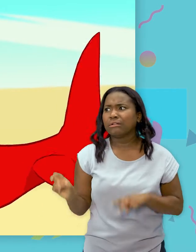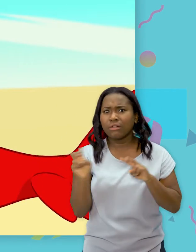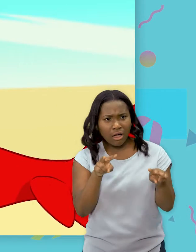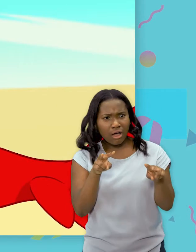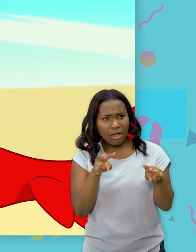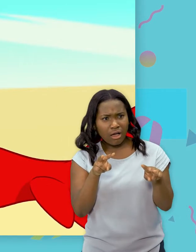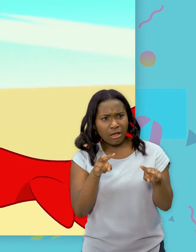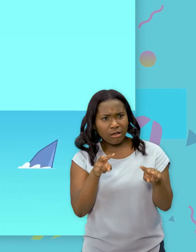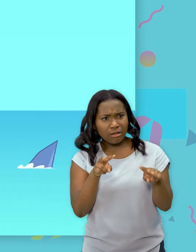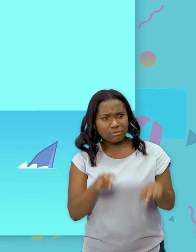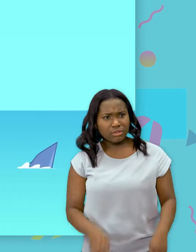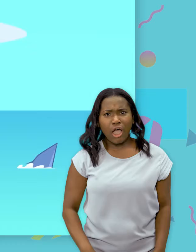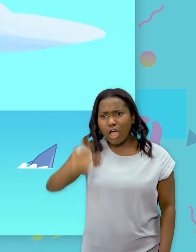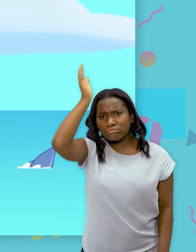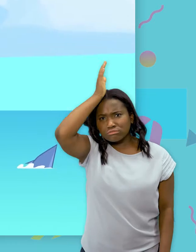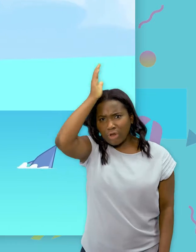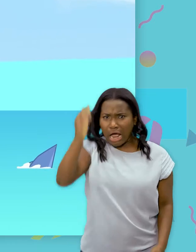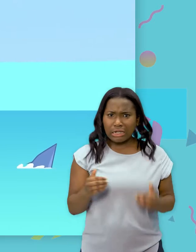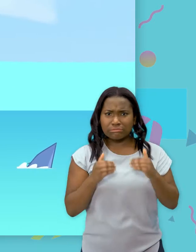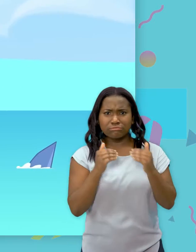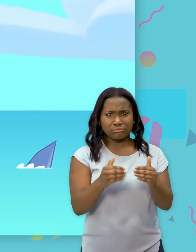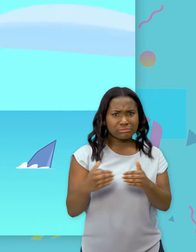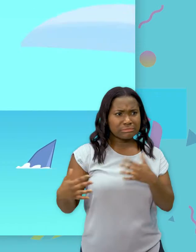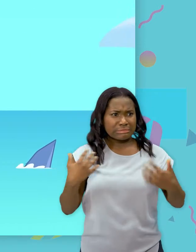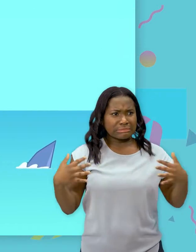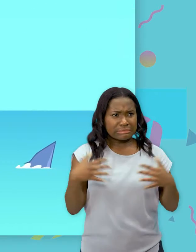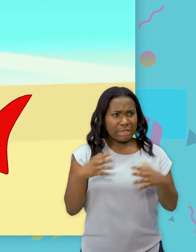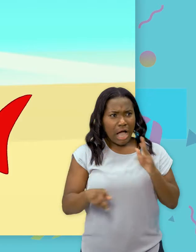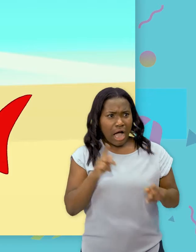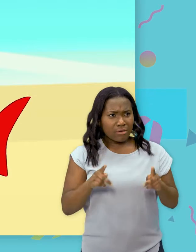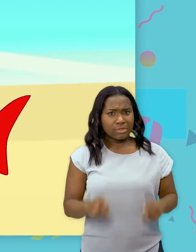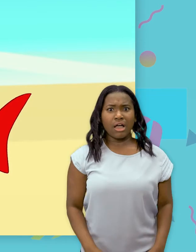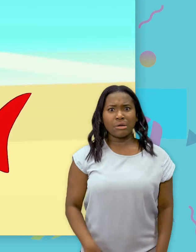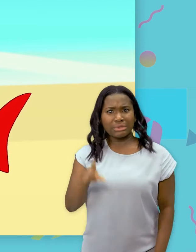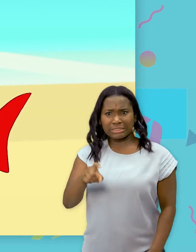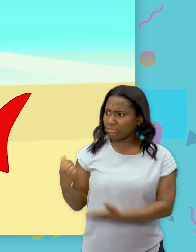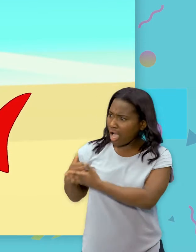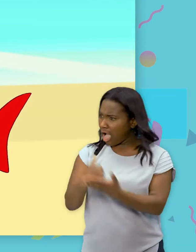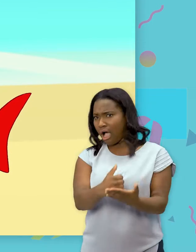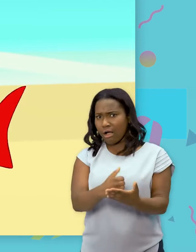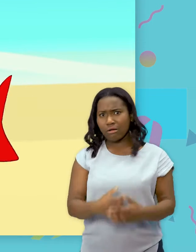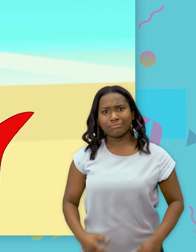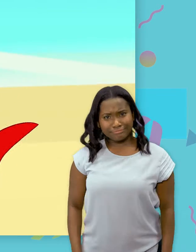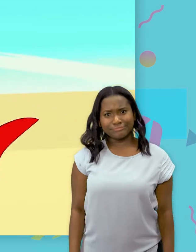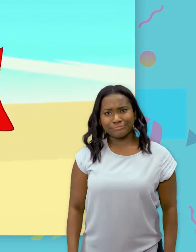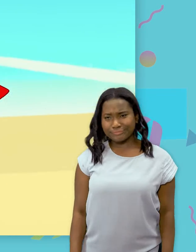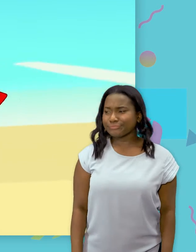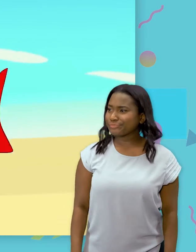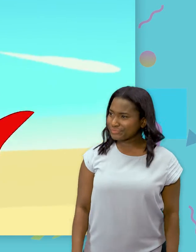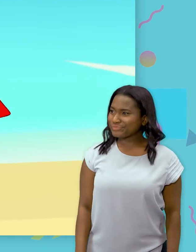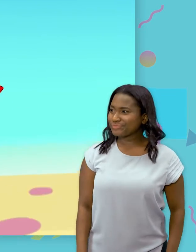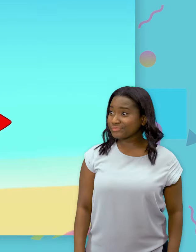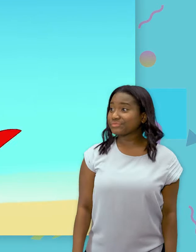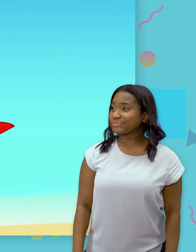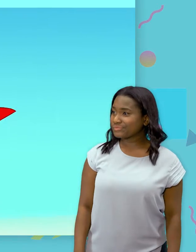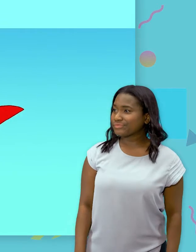But look, those sharks are still scaring away people. We need to help him, Morphle.